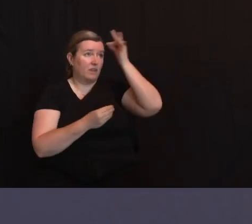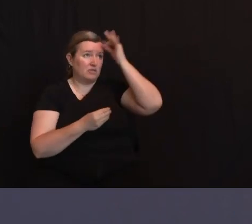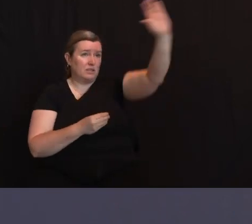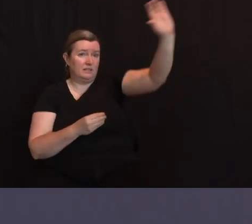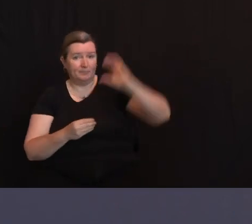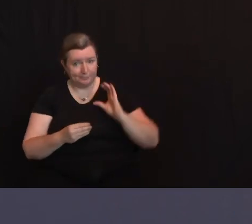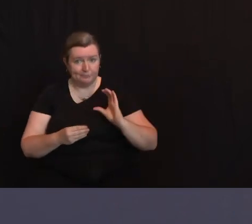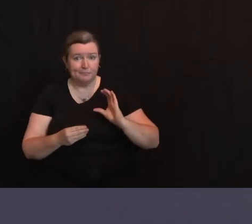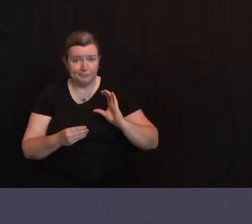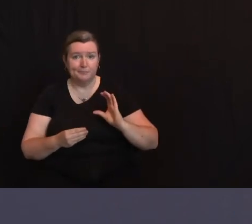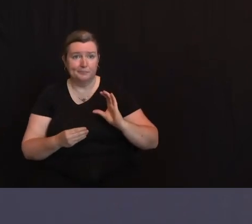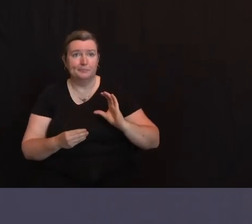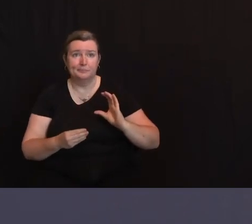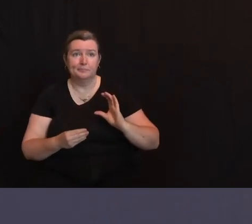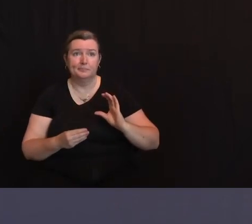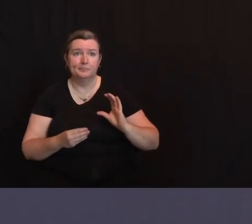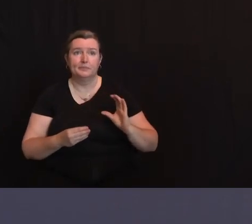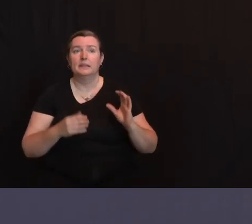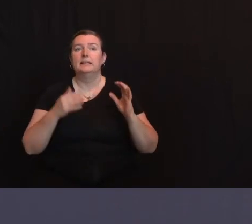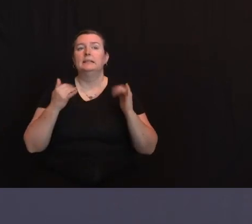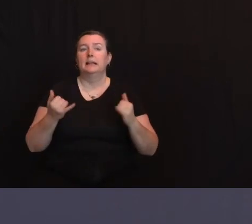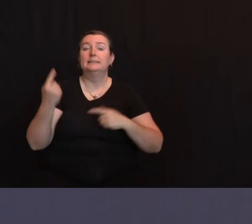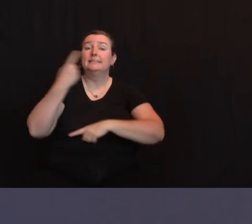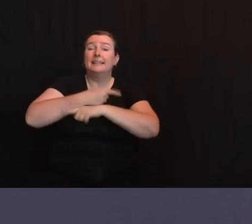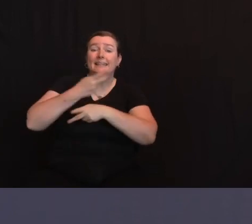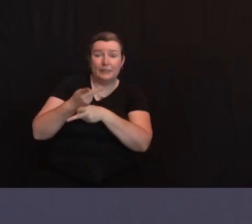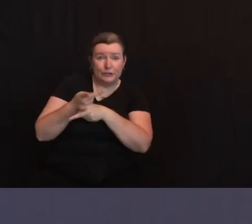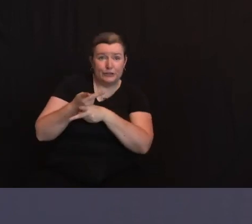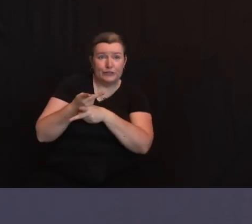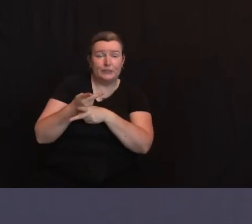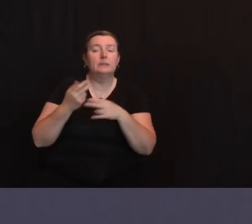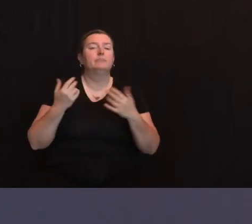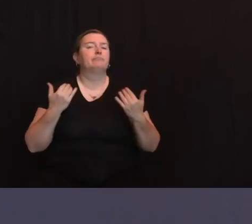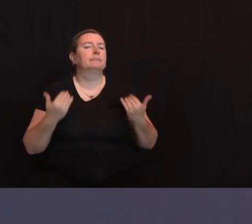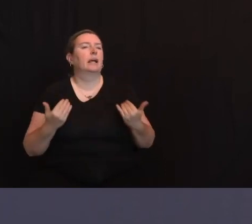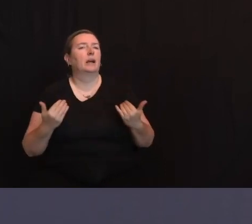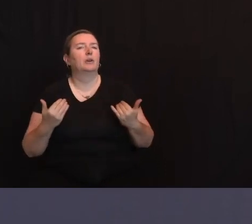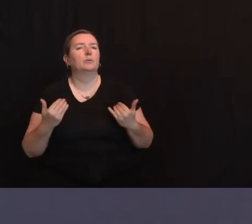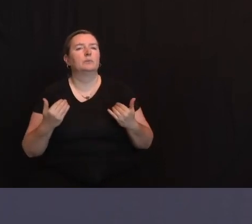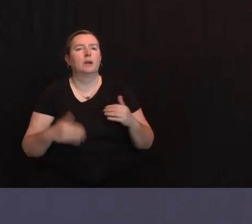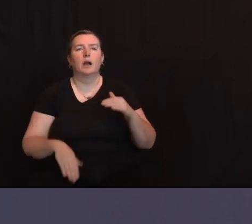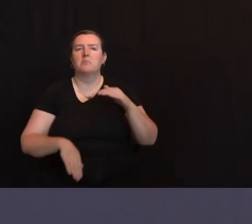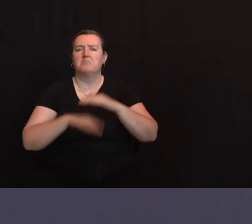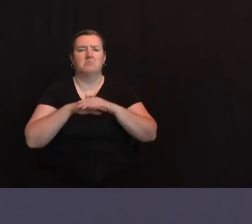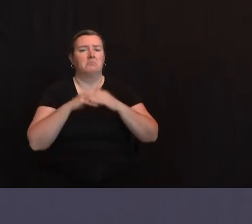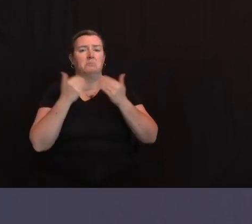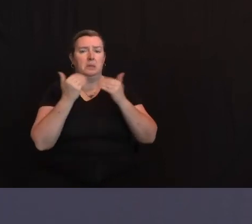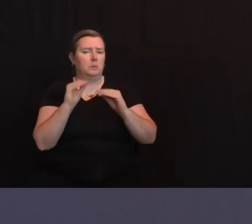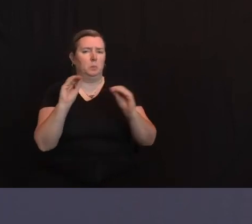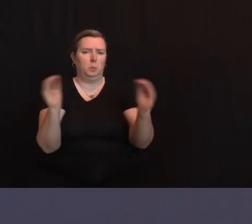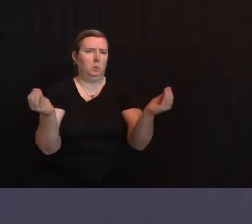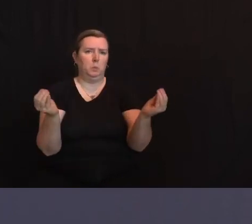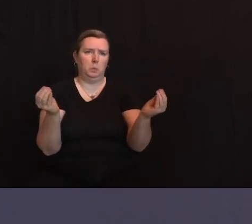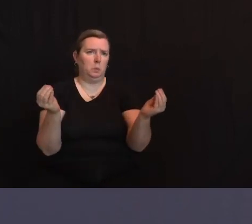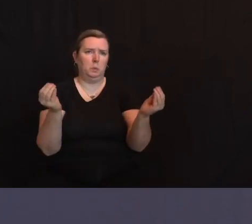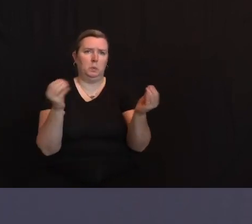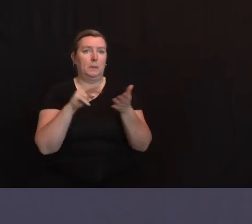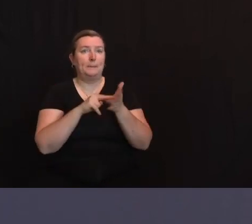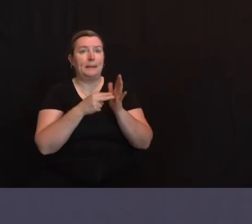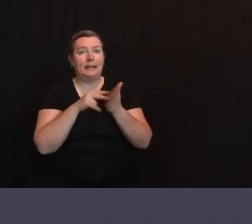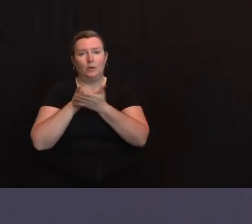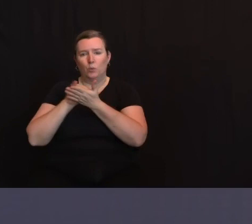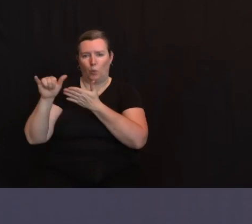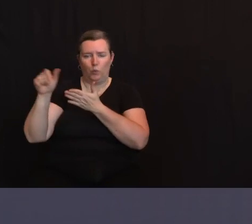we have to the best of my knowledge, no capacity on daycare. Is that right? Matt Placken, is that accurate? In terms of daycare capacity, you said New York had a 15?